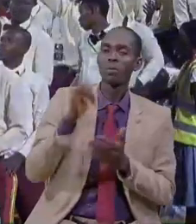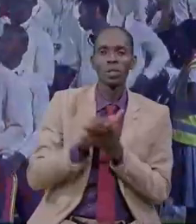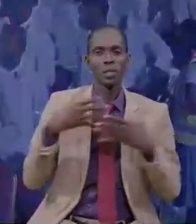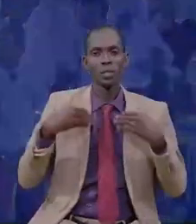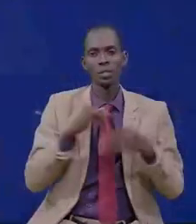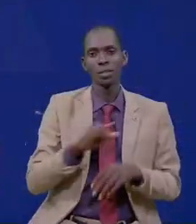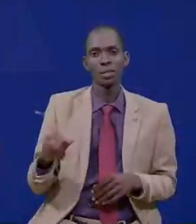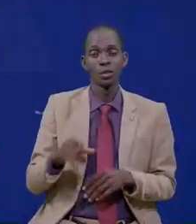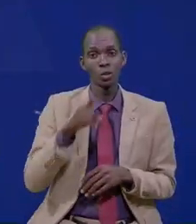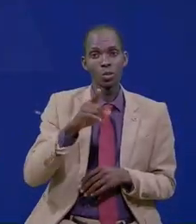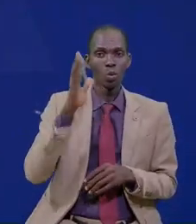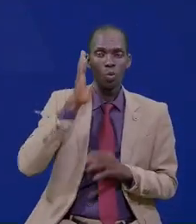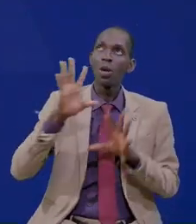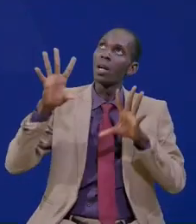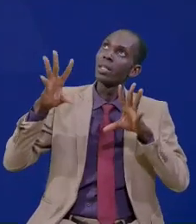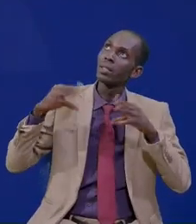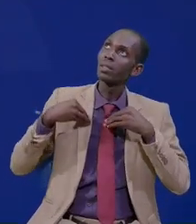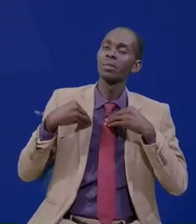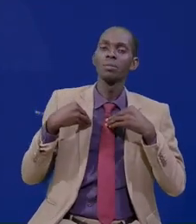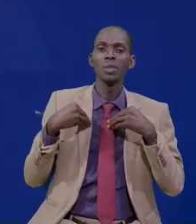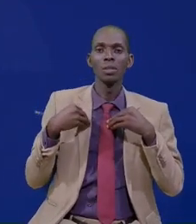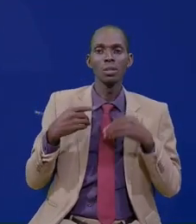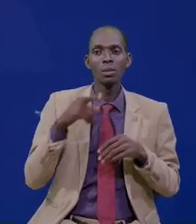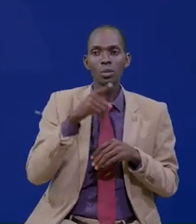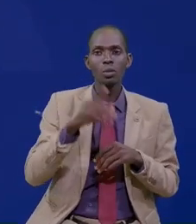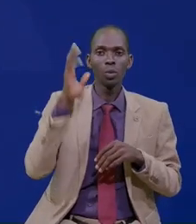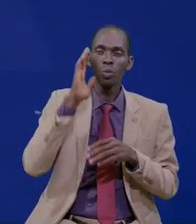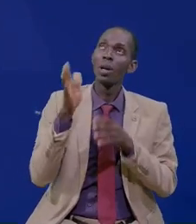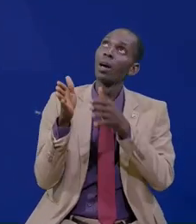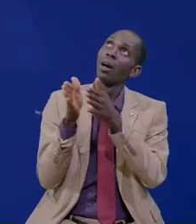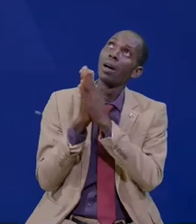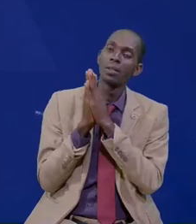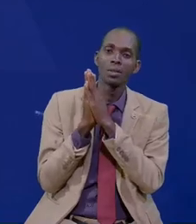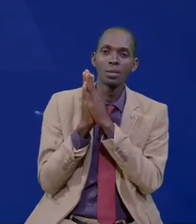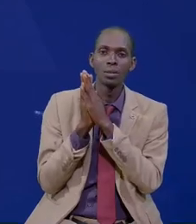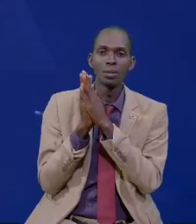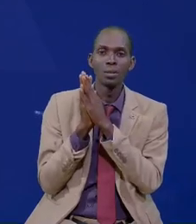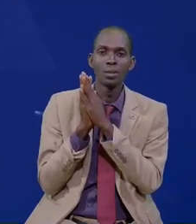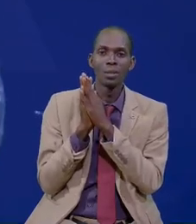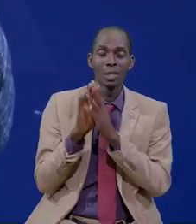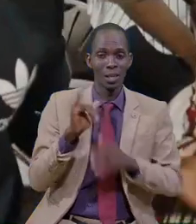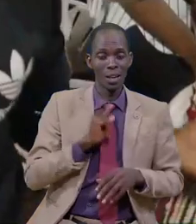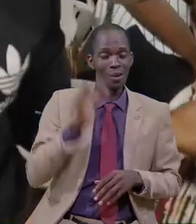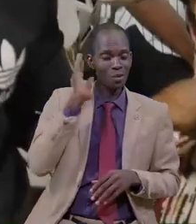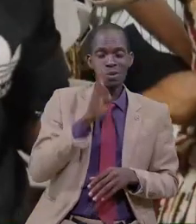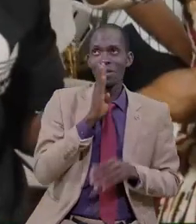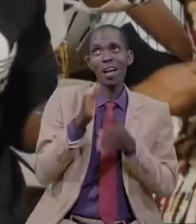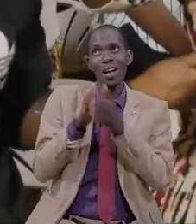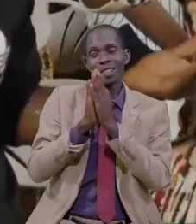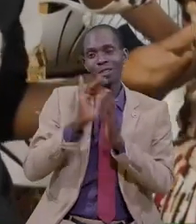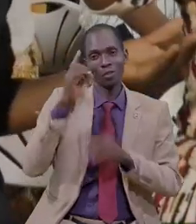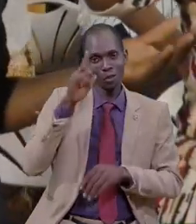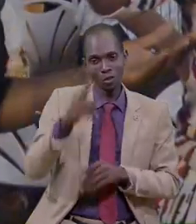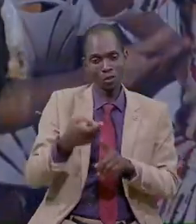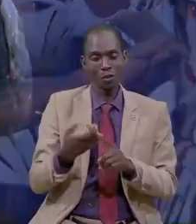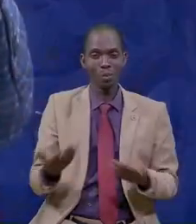You accept. You ask. I'll be asking for you here. You